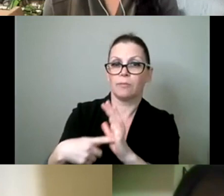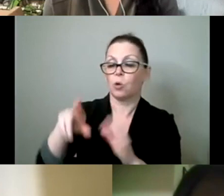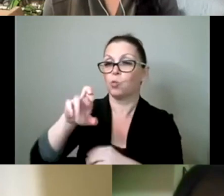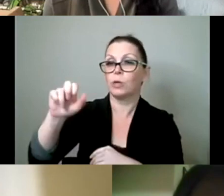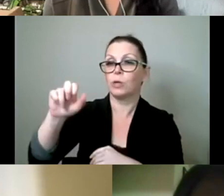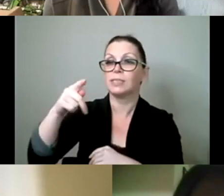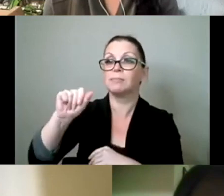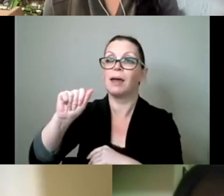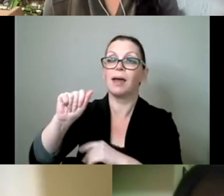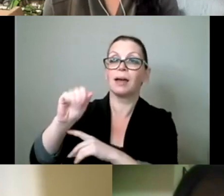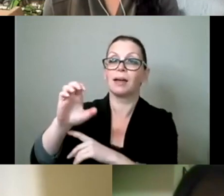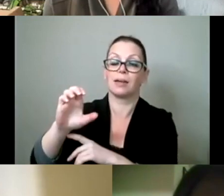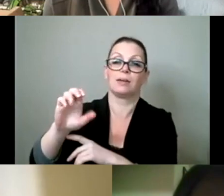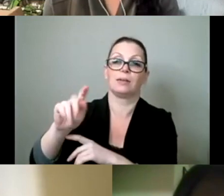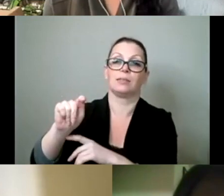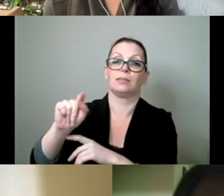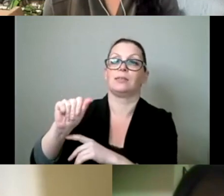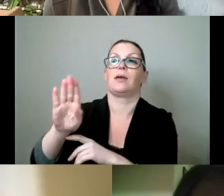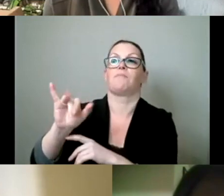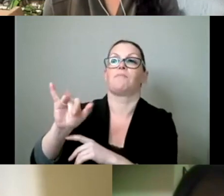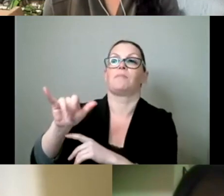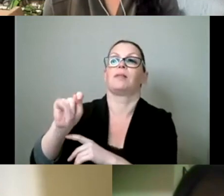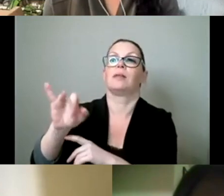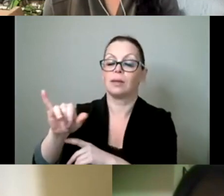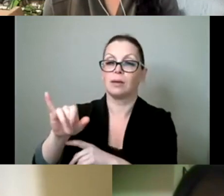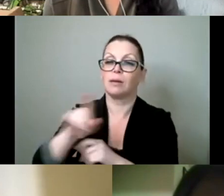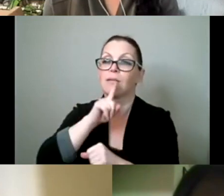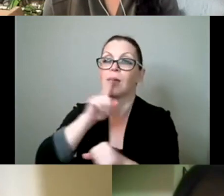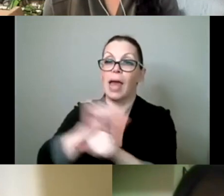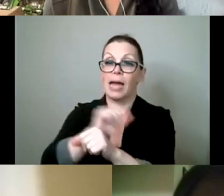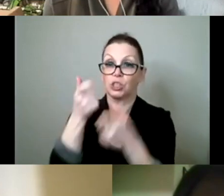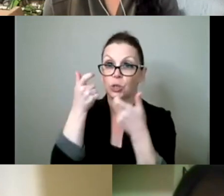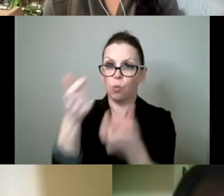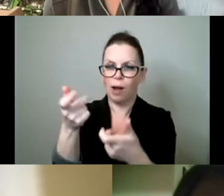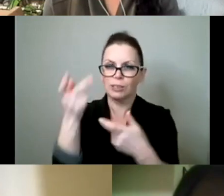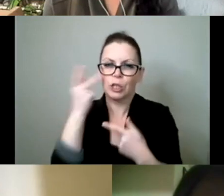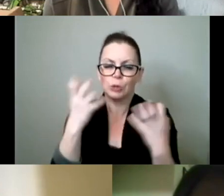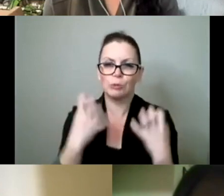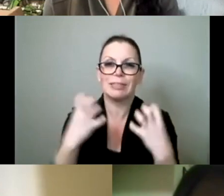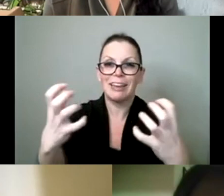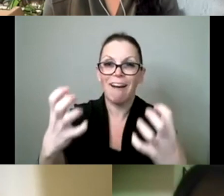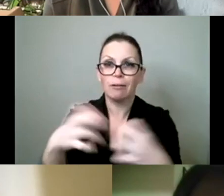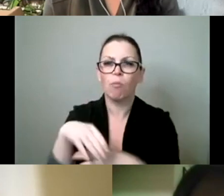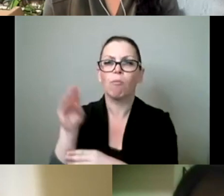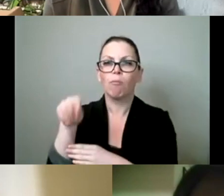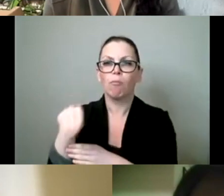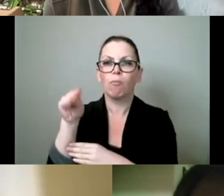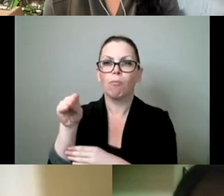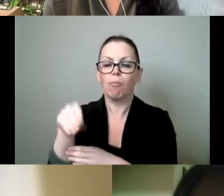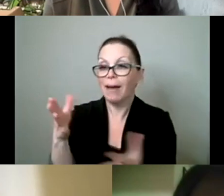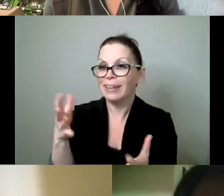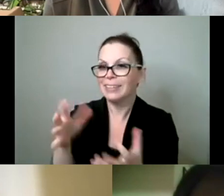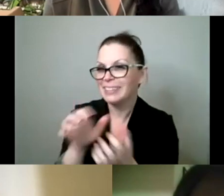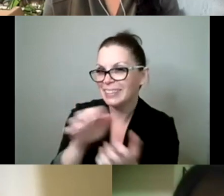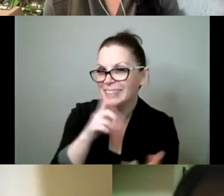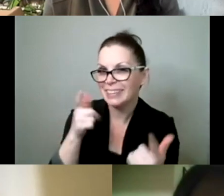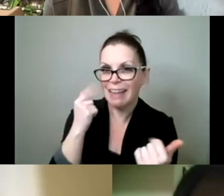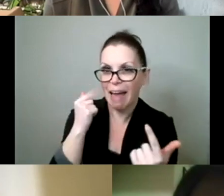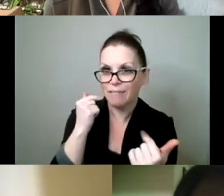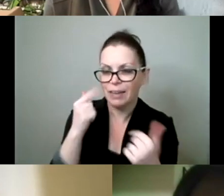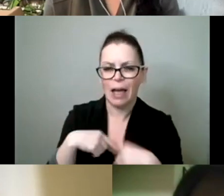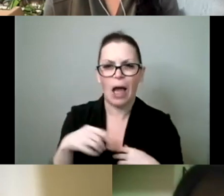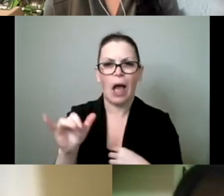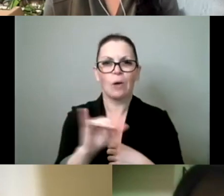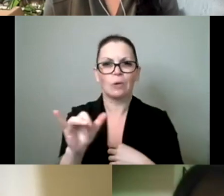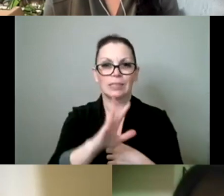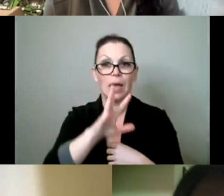people to see people nodding and laughing. That was the first time I thought, oh wow, I was able to reach inside of my brain and